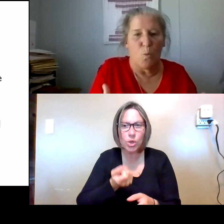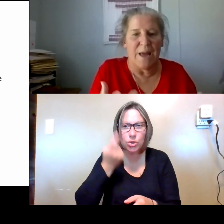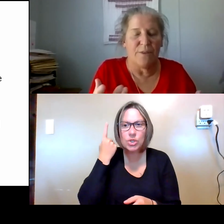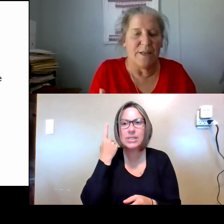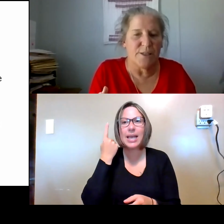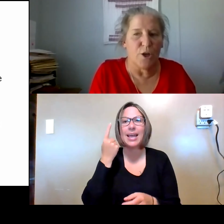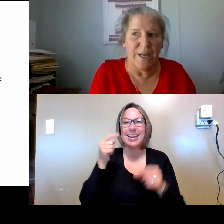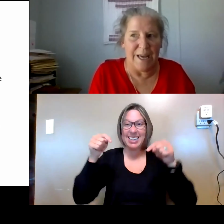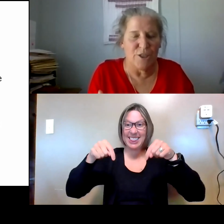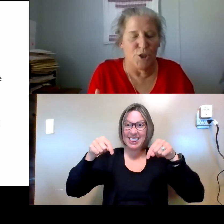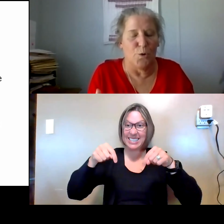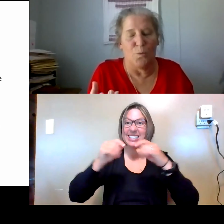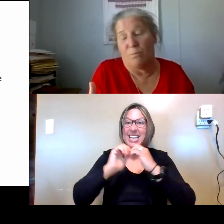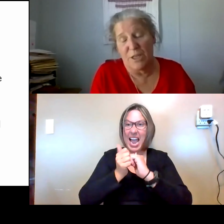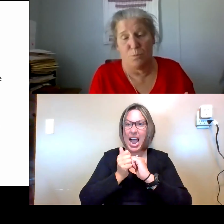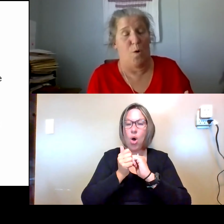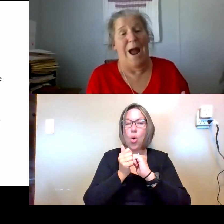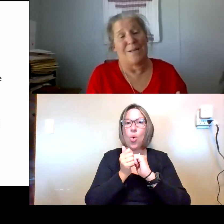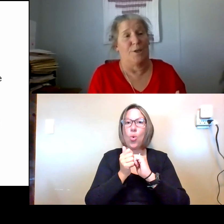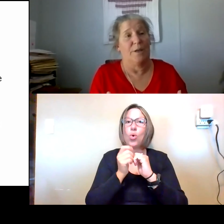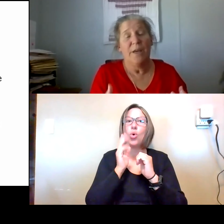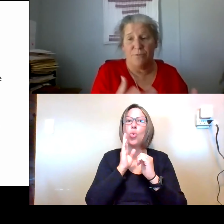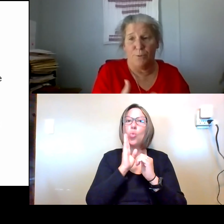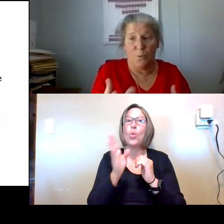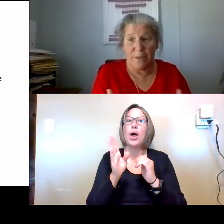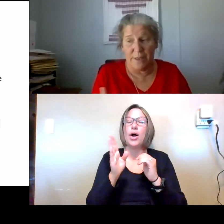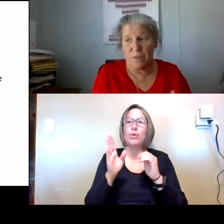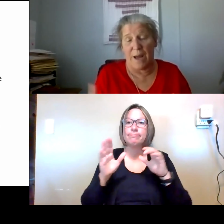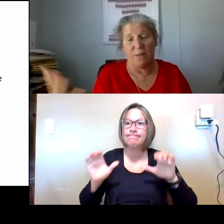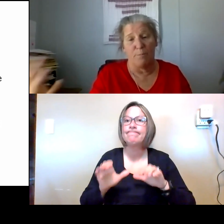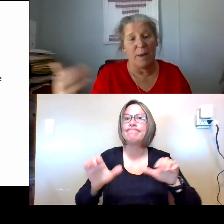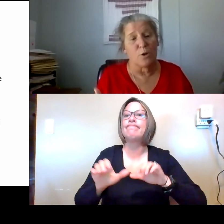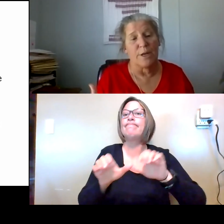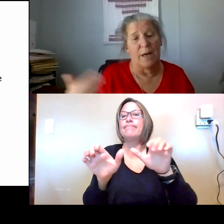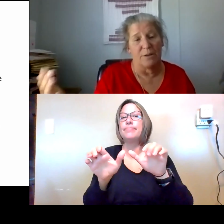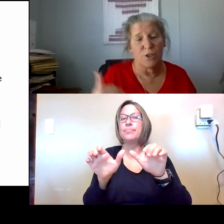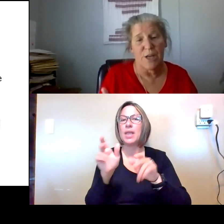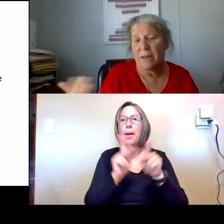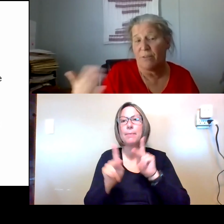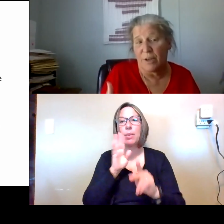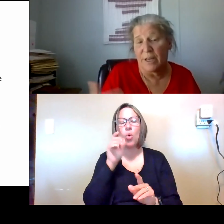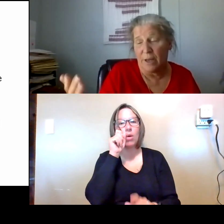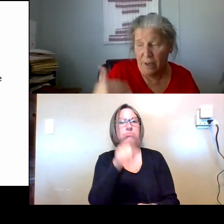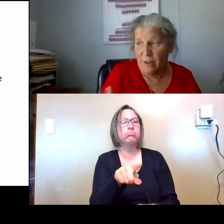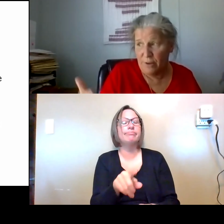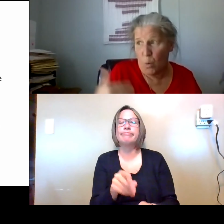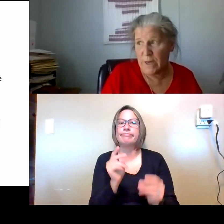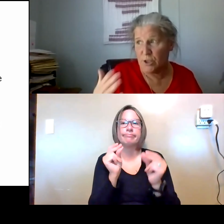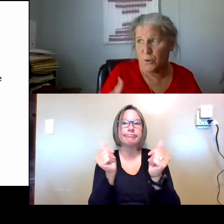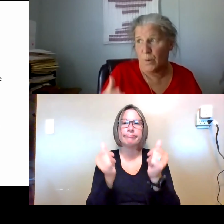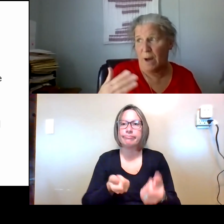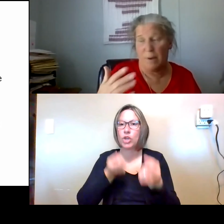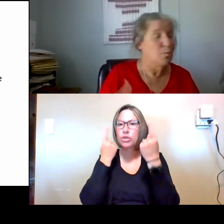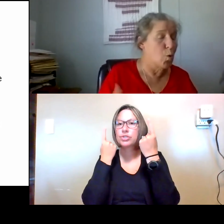is the way that it's going to get you much more action. If you do it this way, then people are going to understand and they're